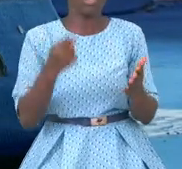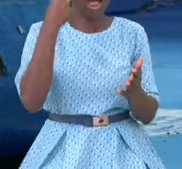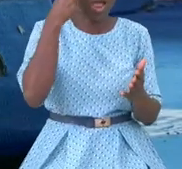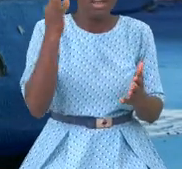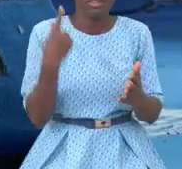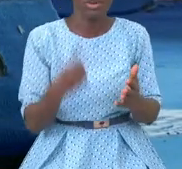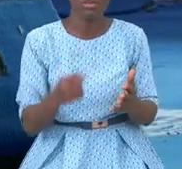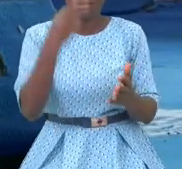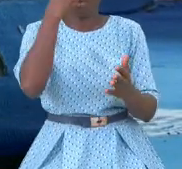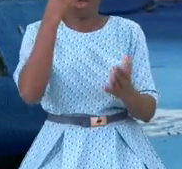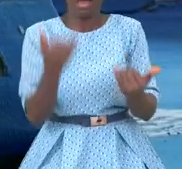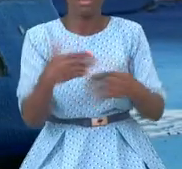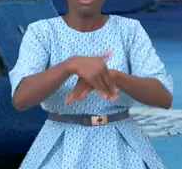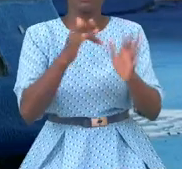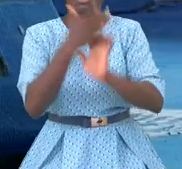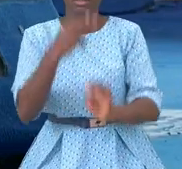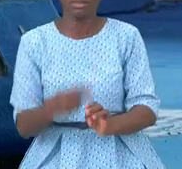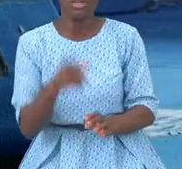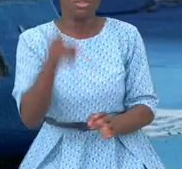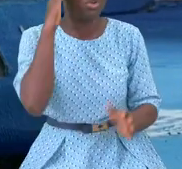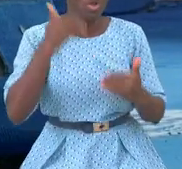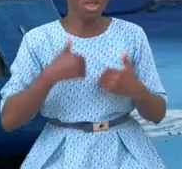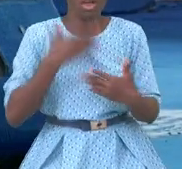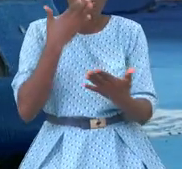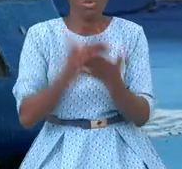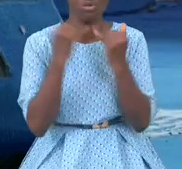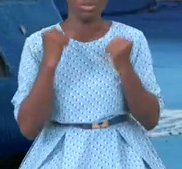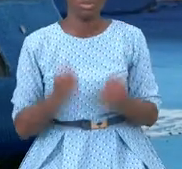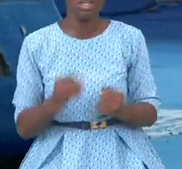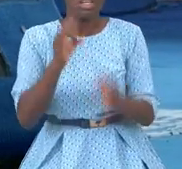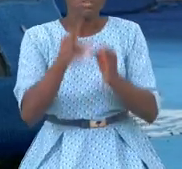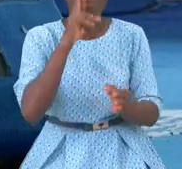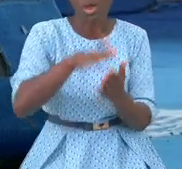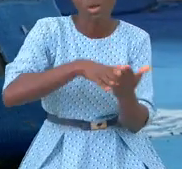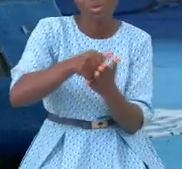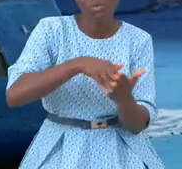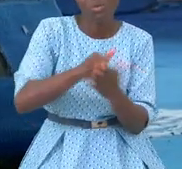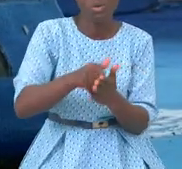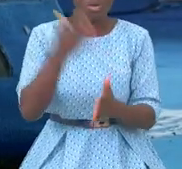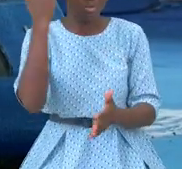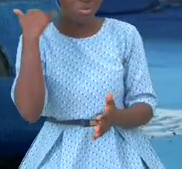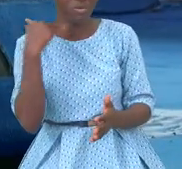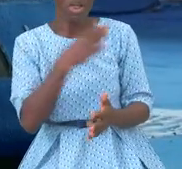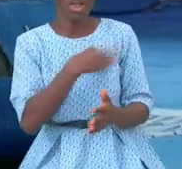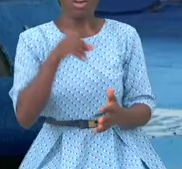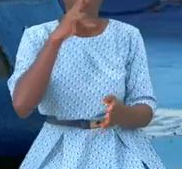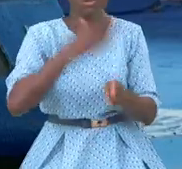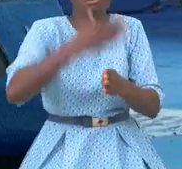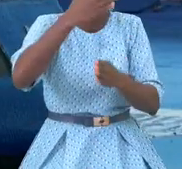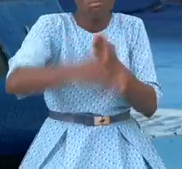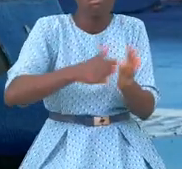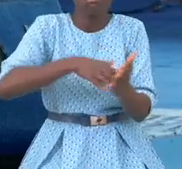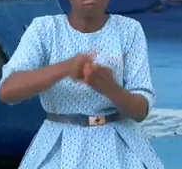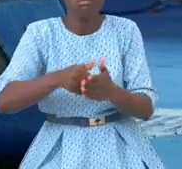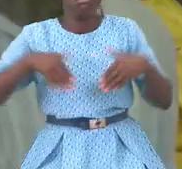were weak and anemic and you were totally impotent and paralyzed, strength will come